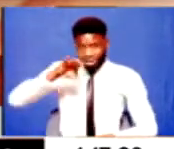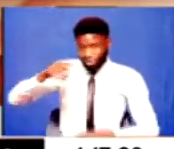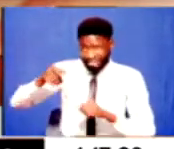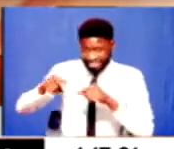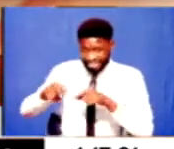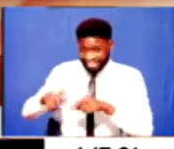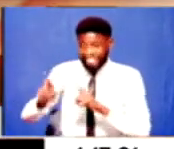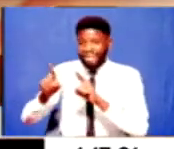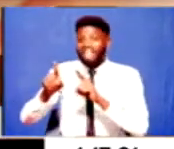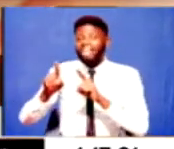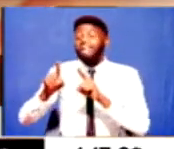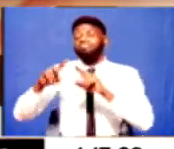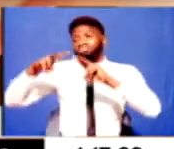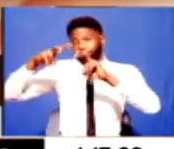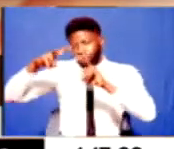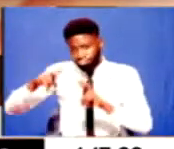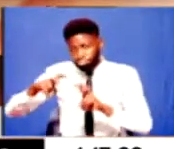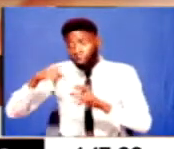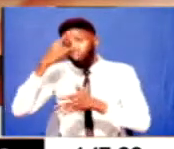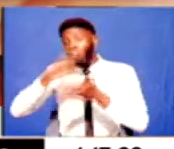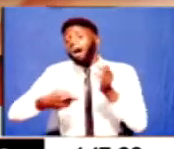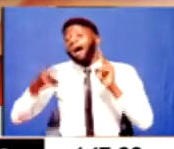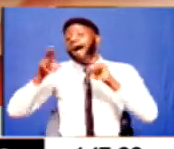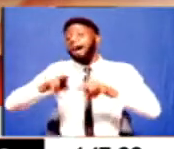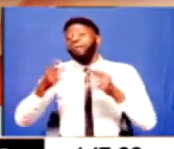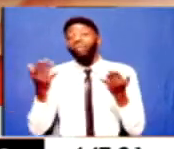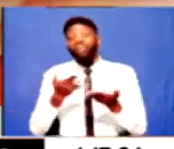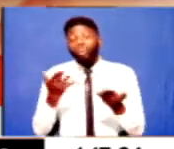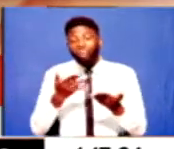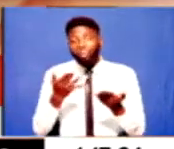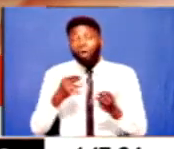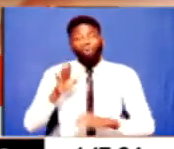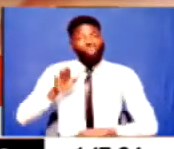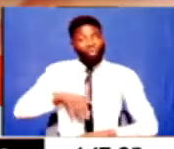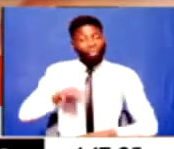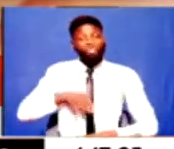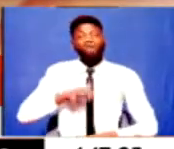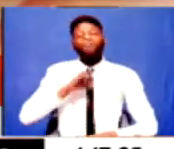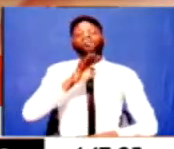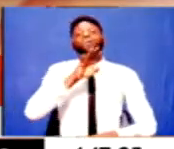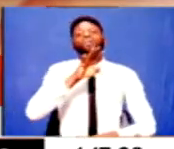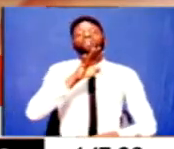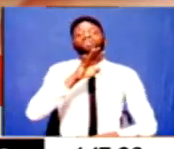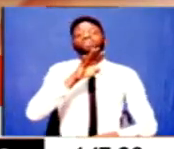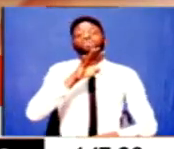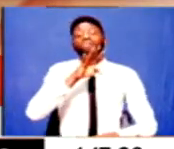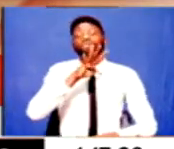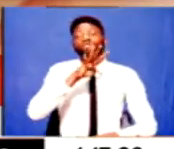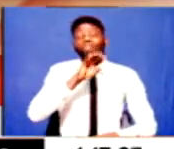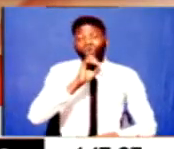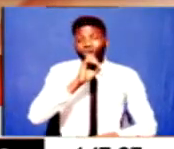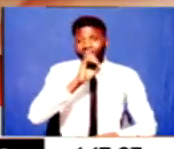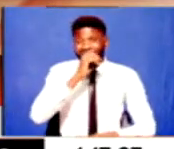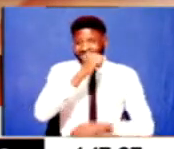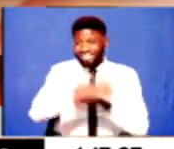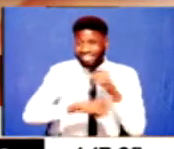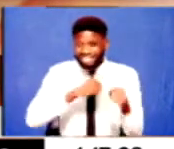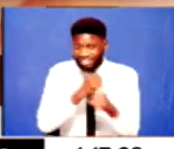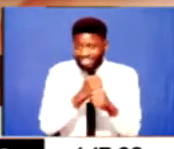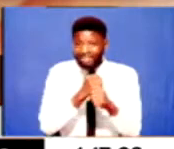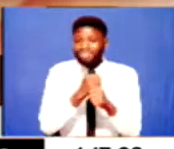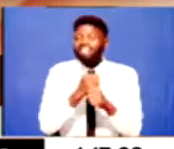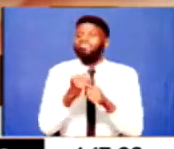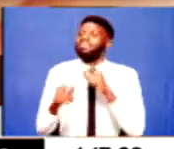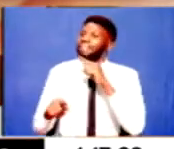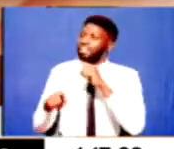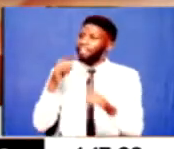incident in which a 40-year-old woman in Afraha allegedly killed his wife under unclear circumstances.